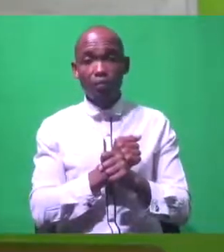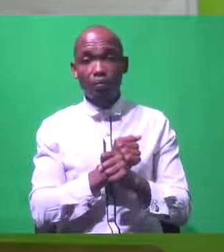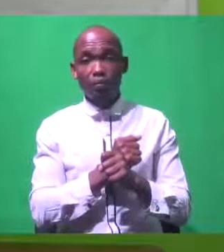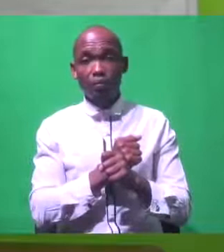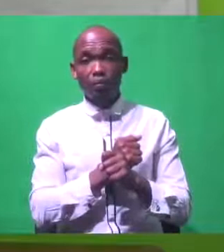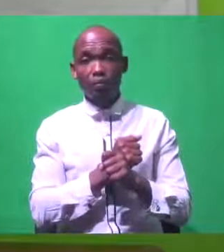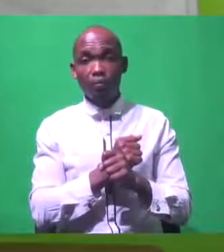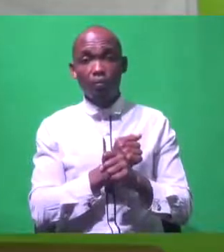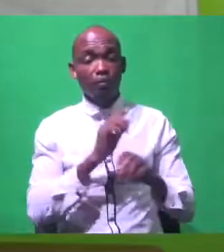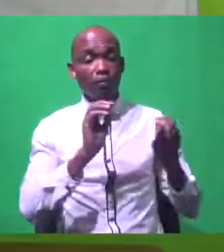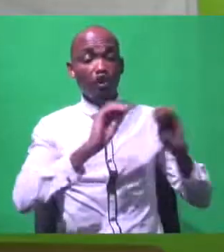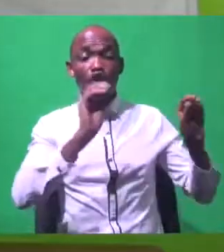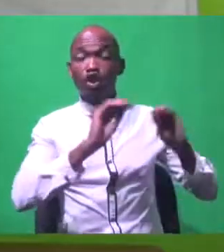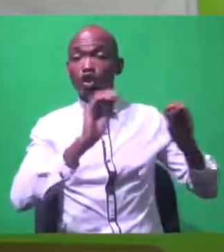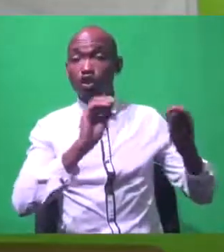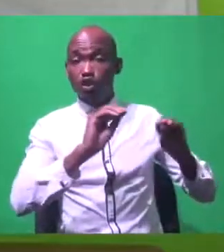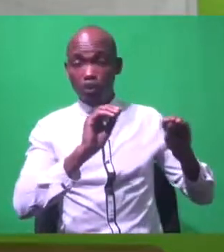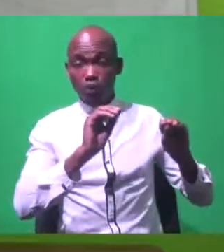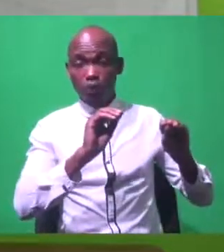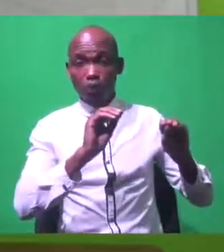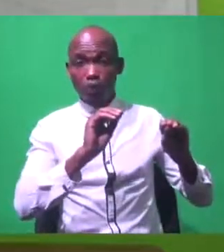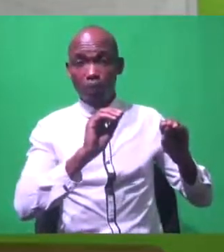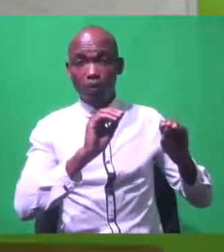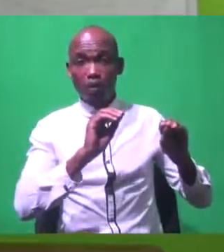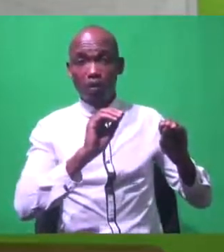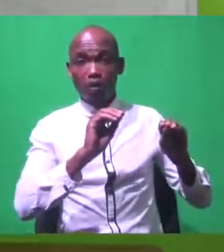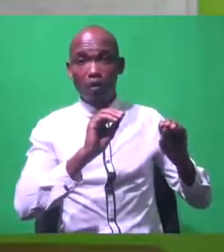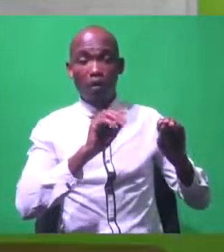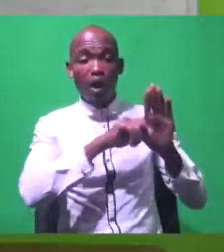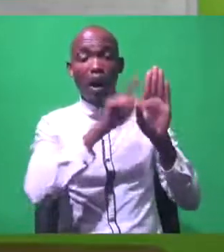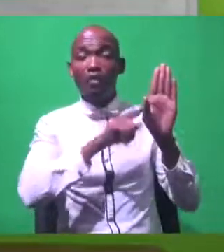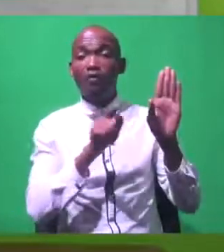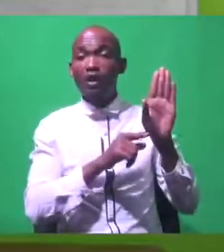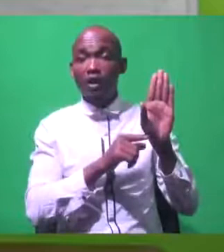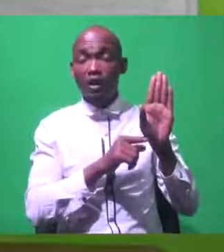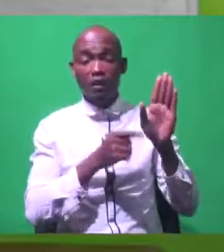teach our fellow Africans practical,